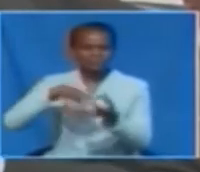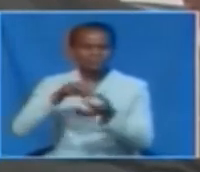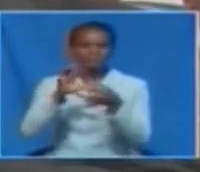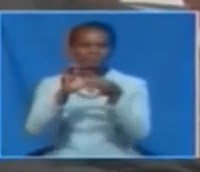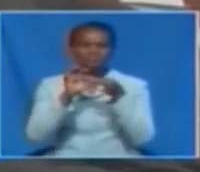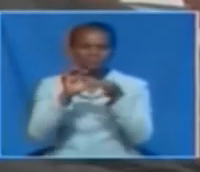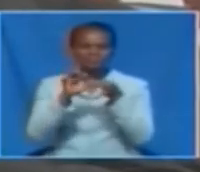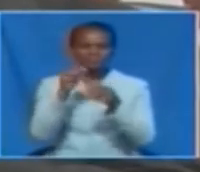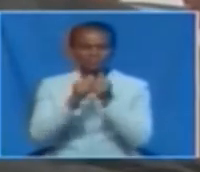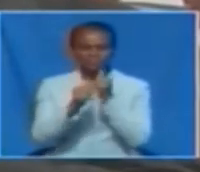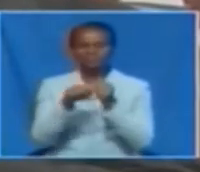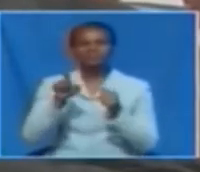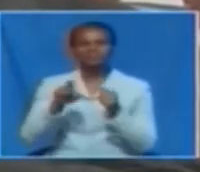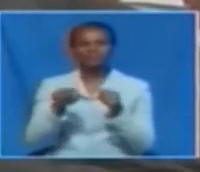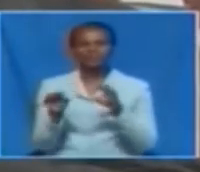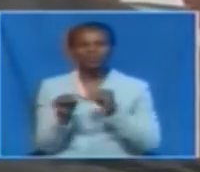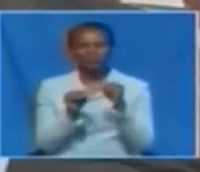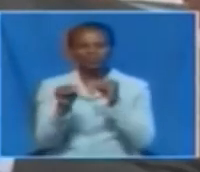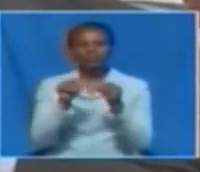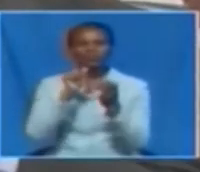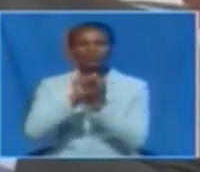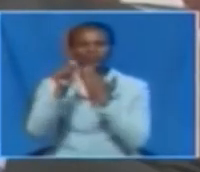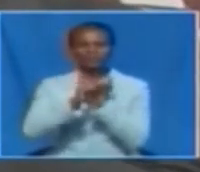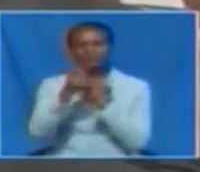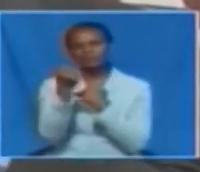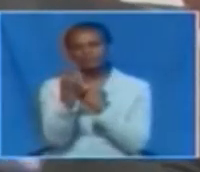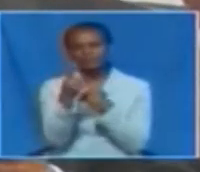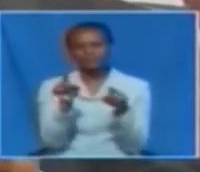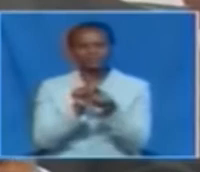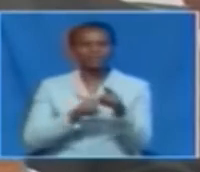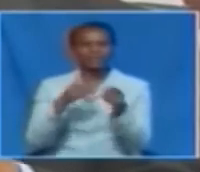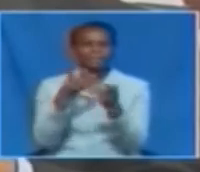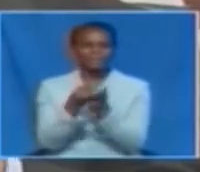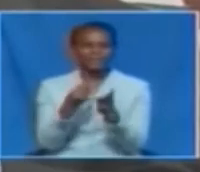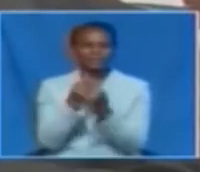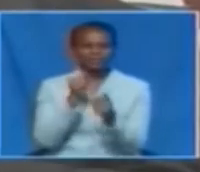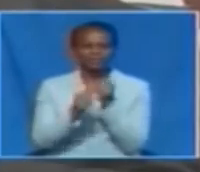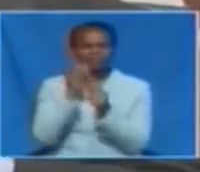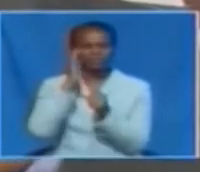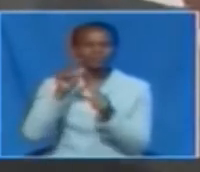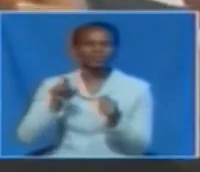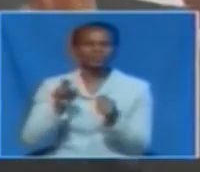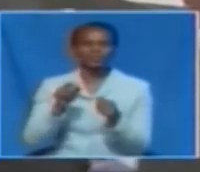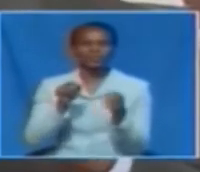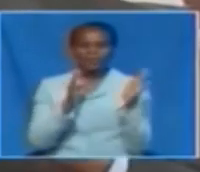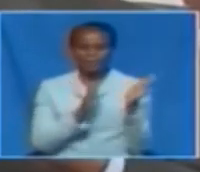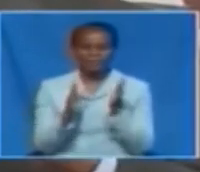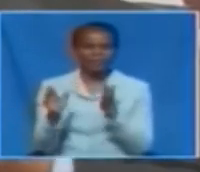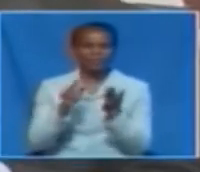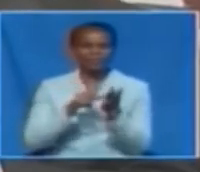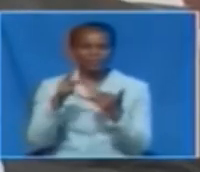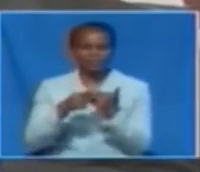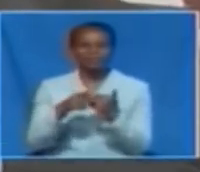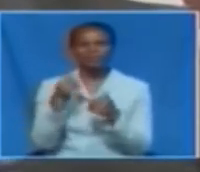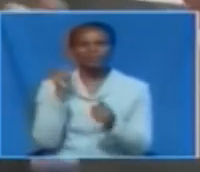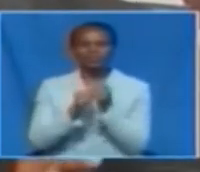that is needed going to August 11th. And thirdly, the resources that are going to be needed to organize such an event that will